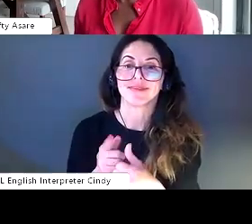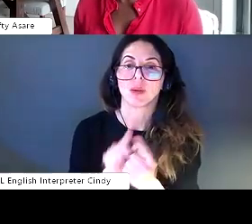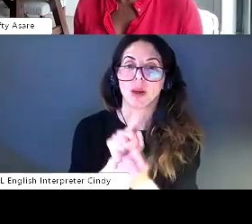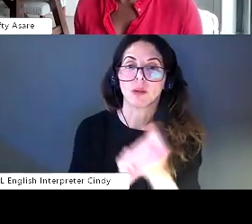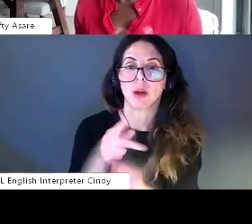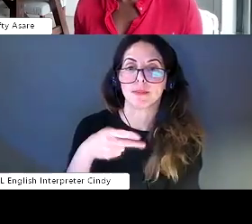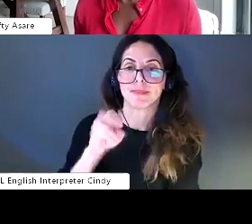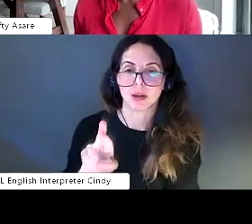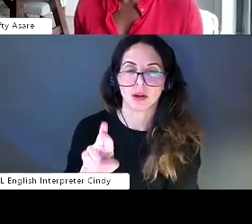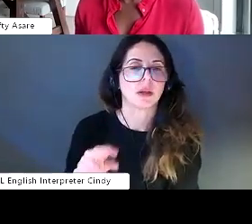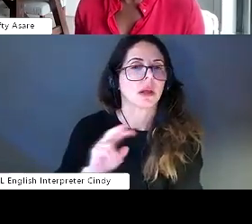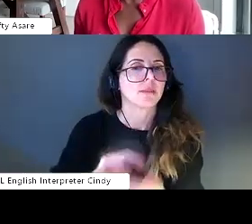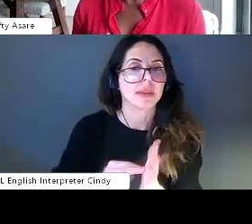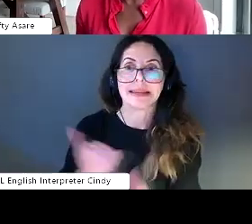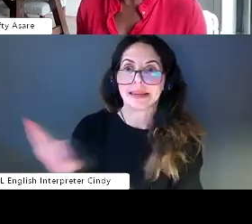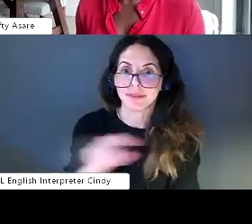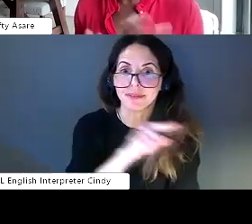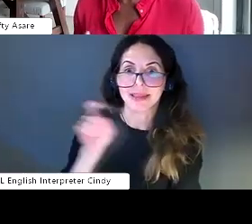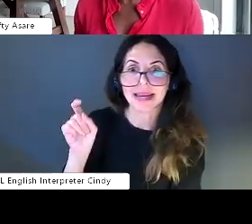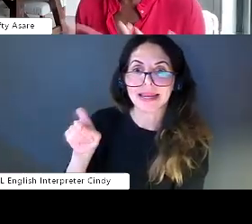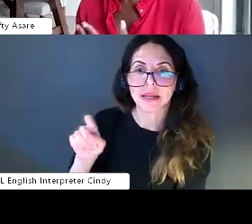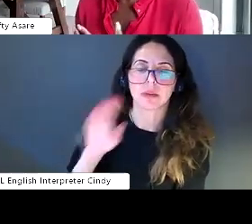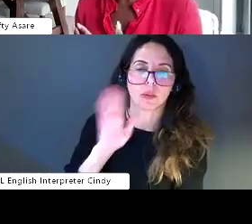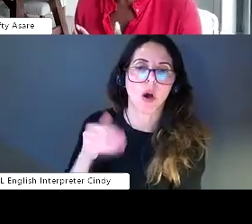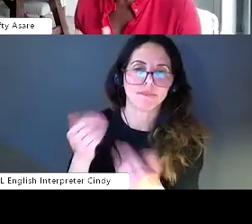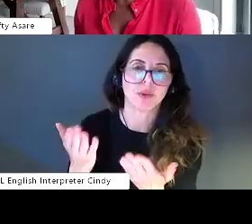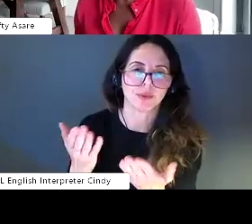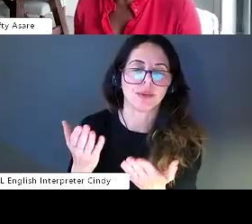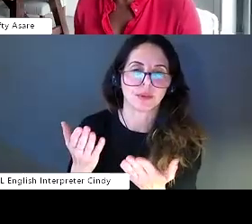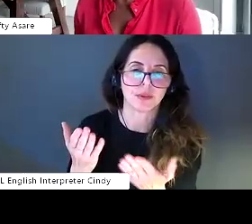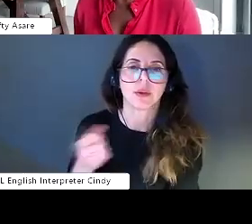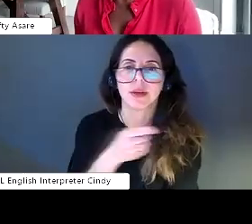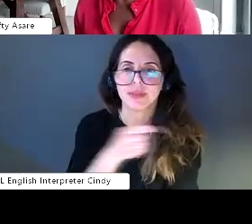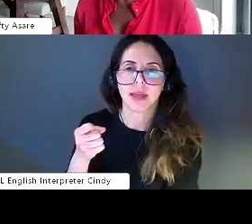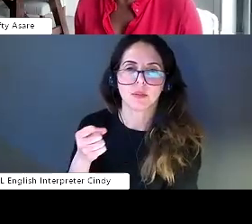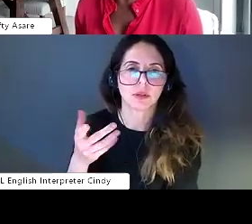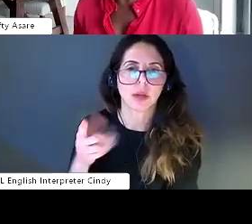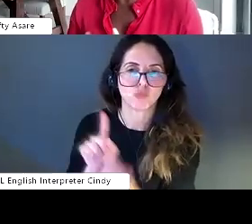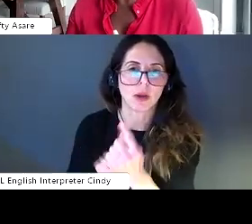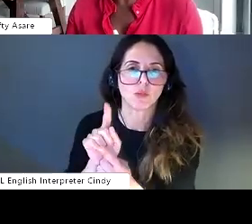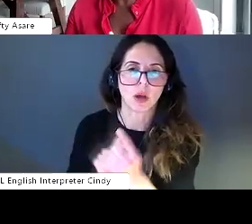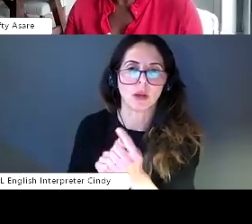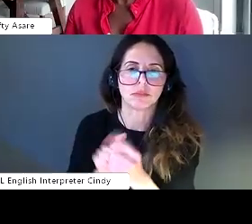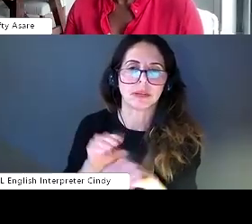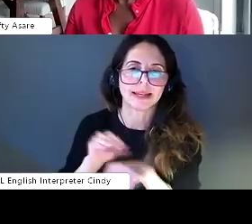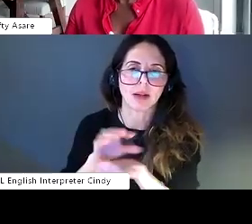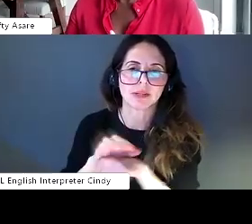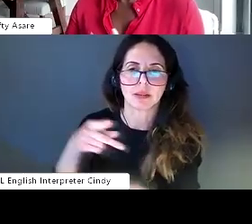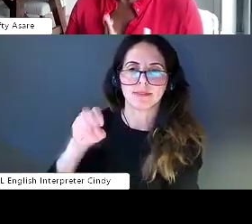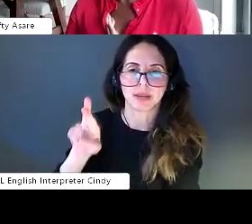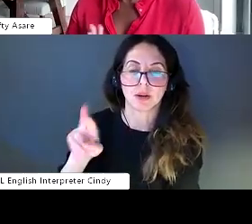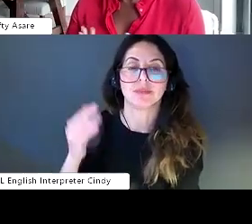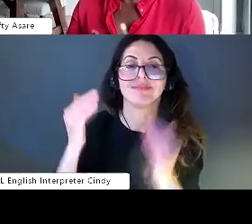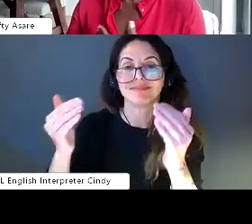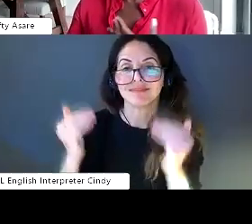hoc basis, and so as needed, participants would engage in the one-on-one peer counseling.